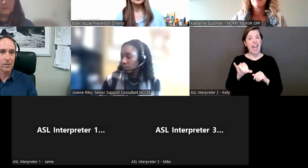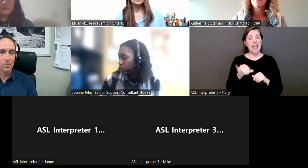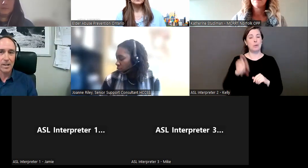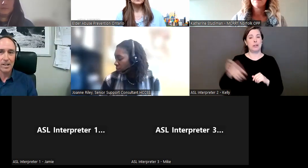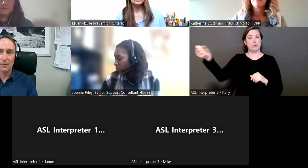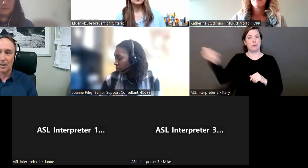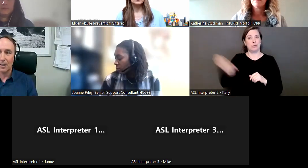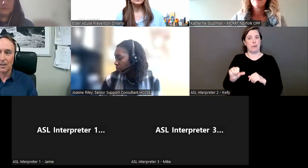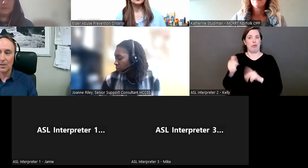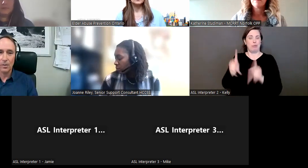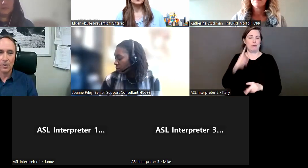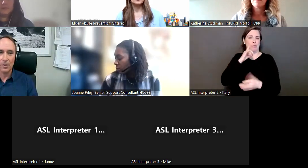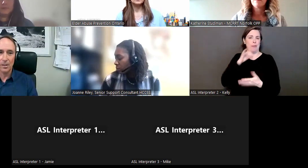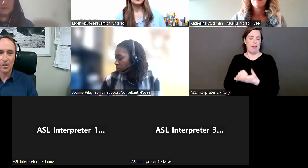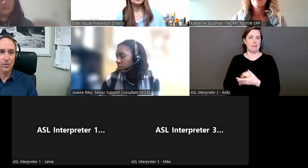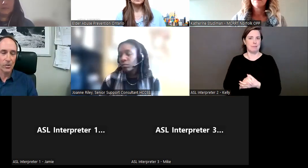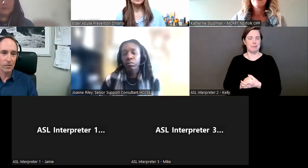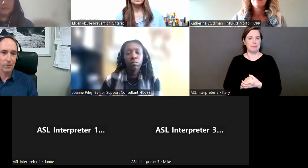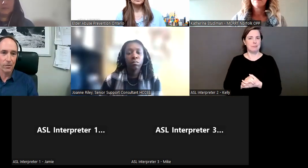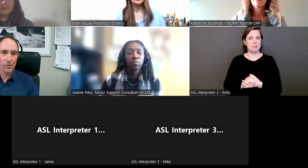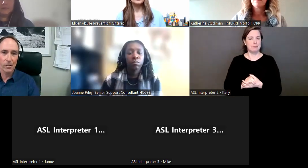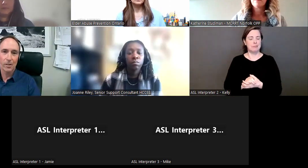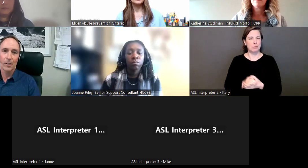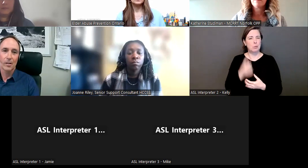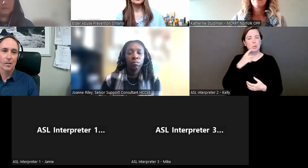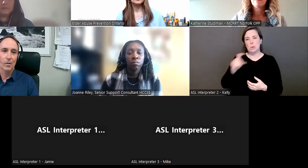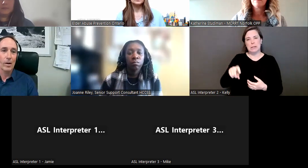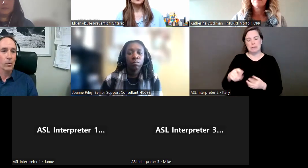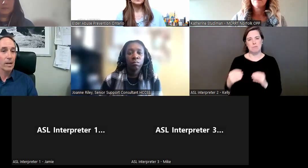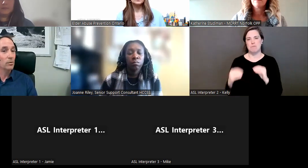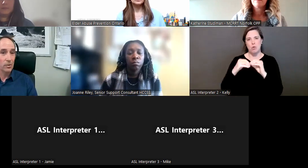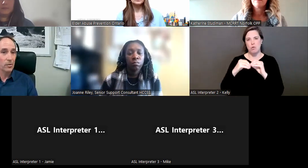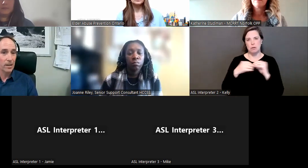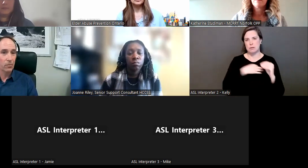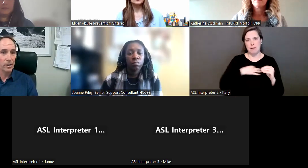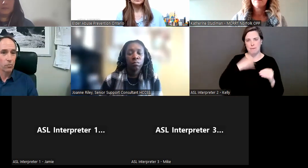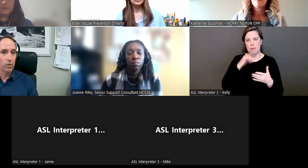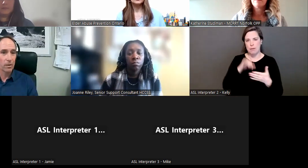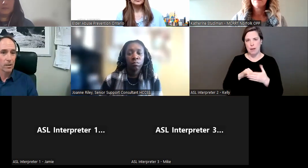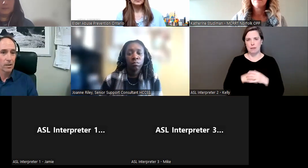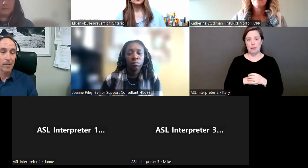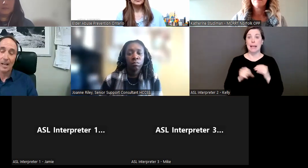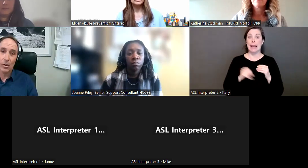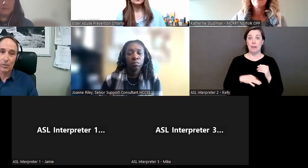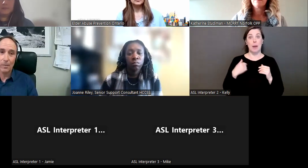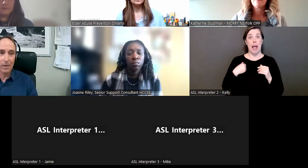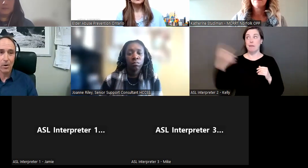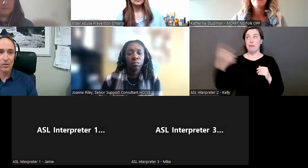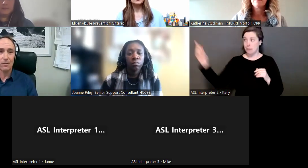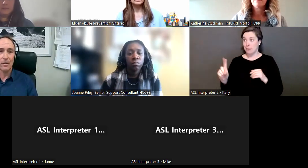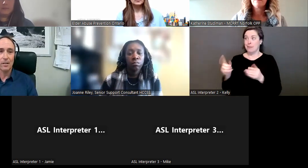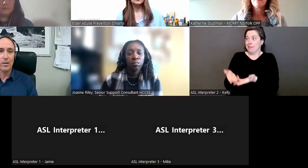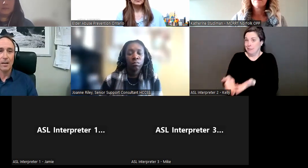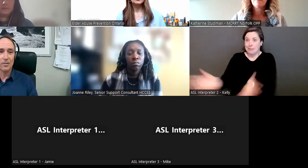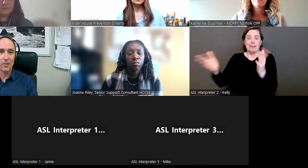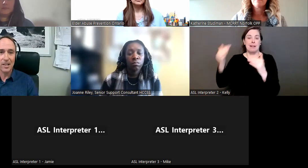And we definitely notice a huge difference when we're able to do that outreach work. But that's all done by